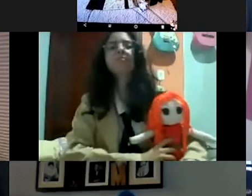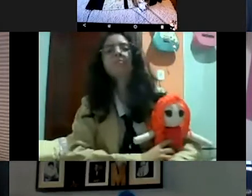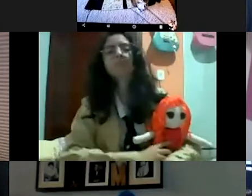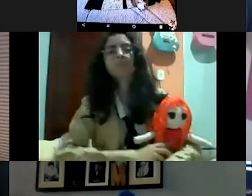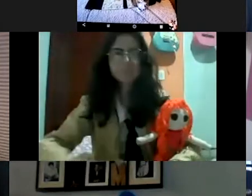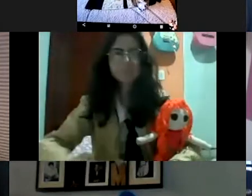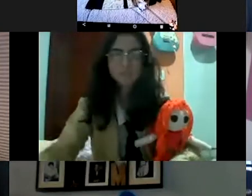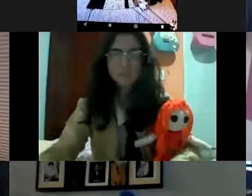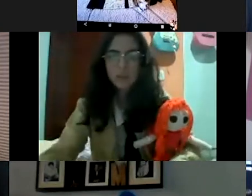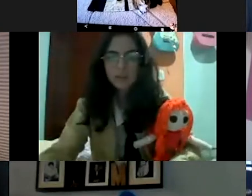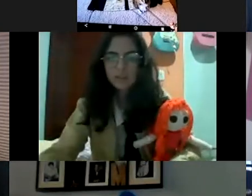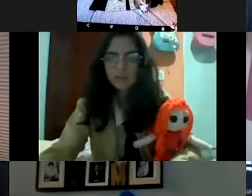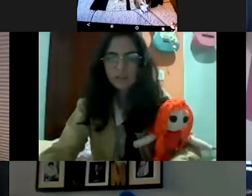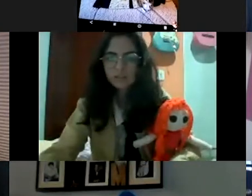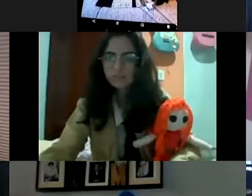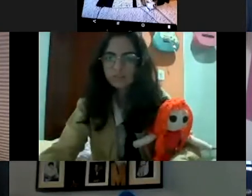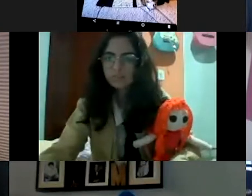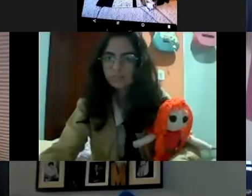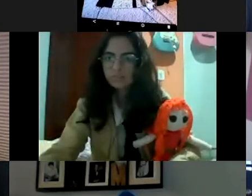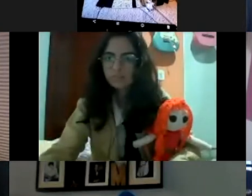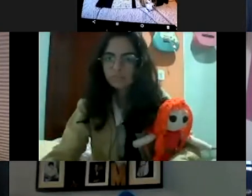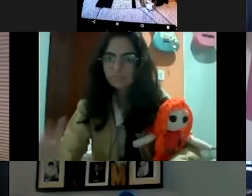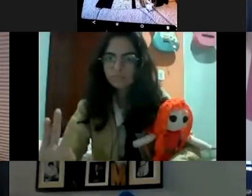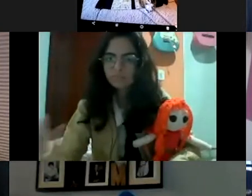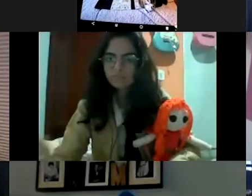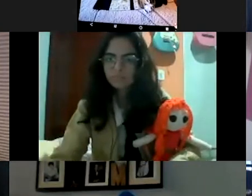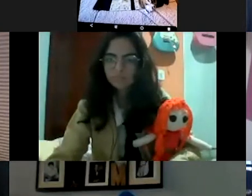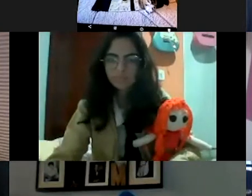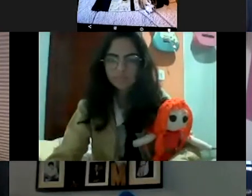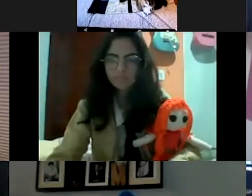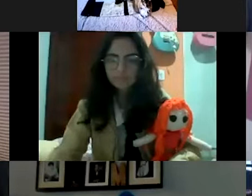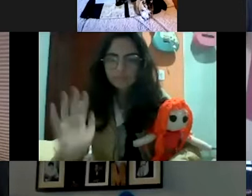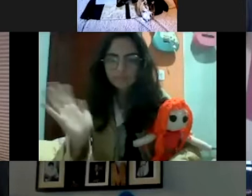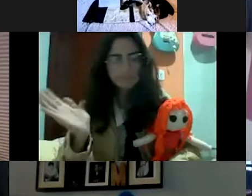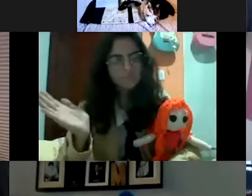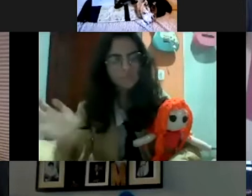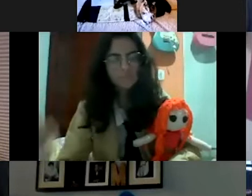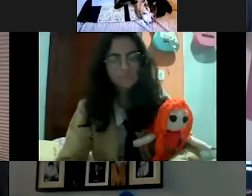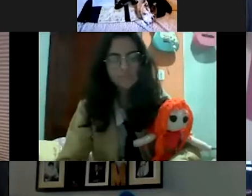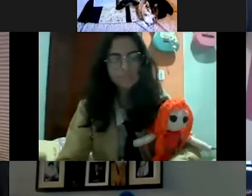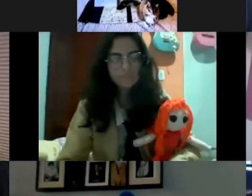a gingerbread house before. And oh, we really? Stayed up to midnight.